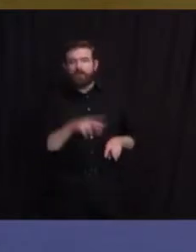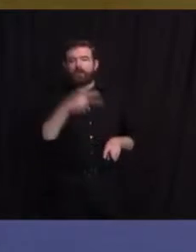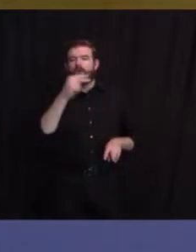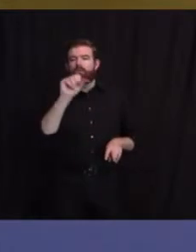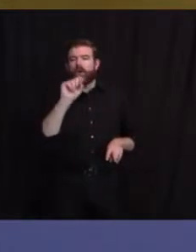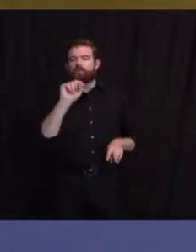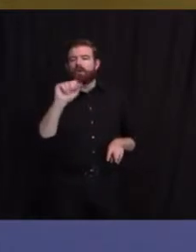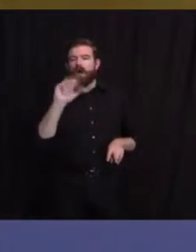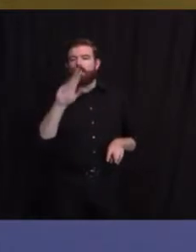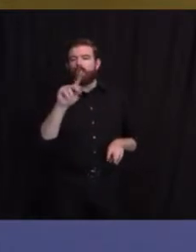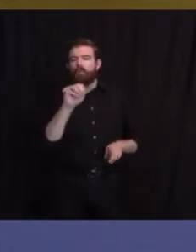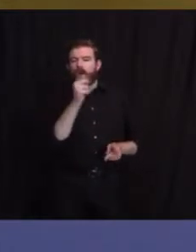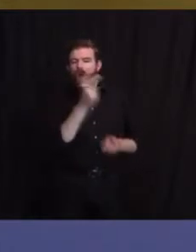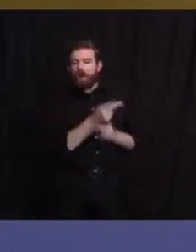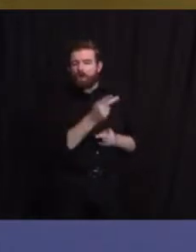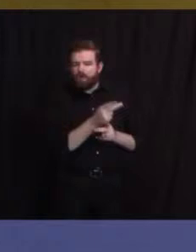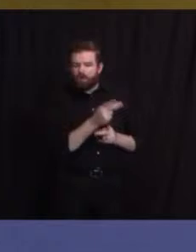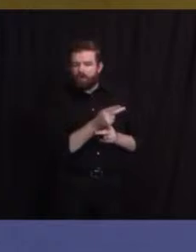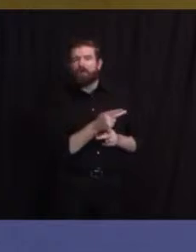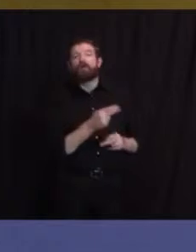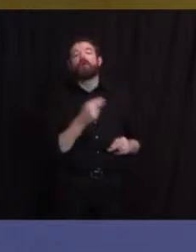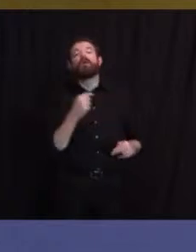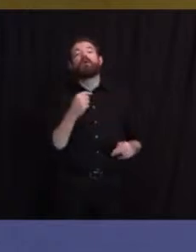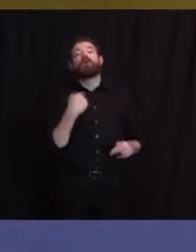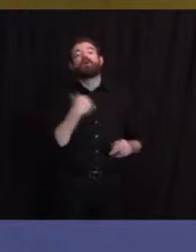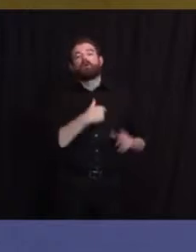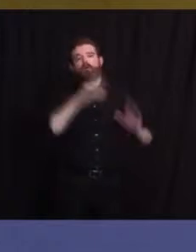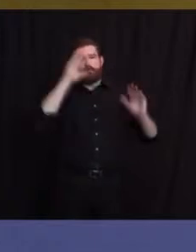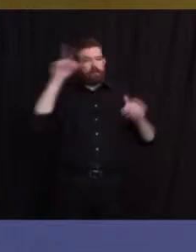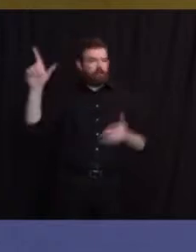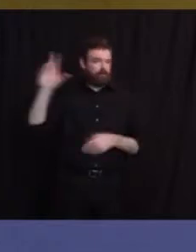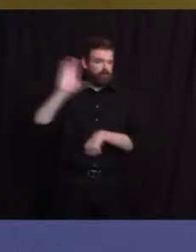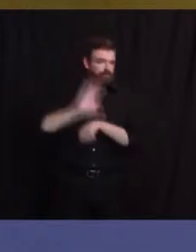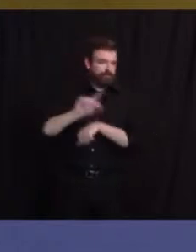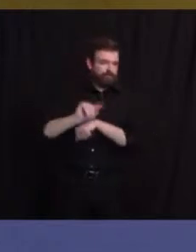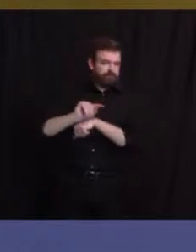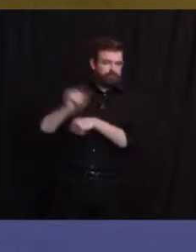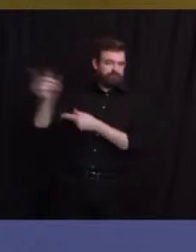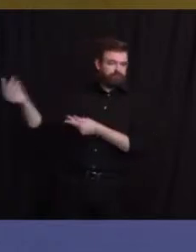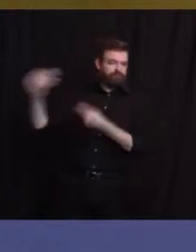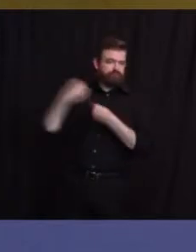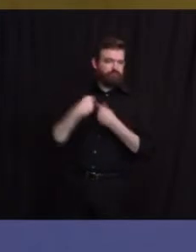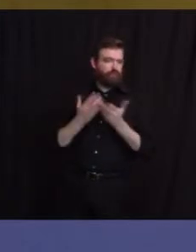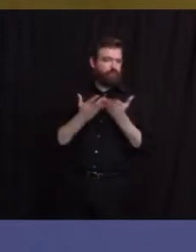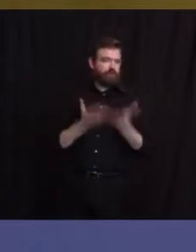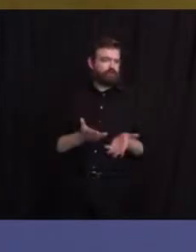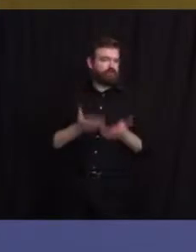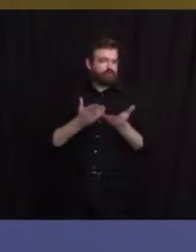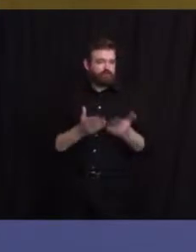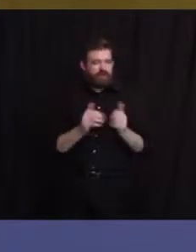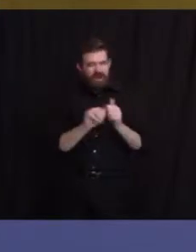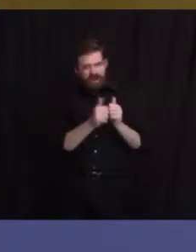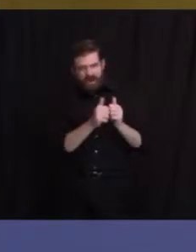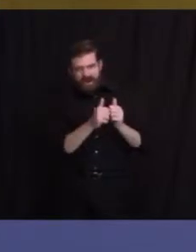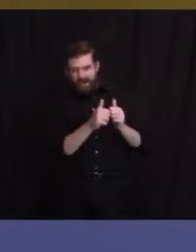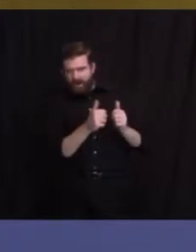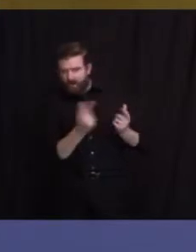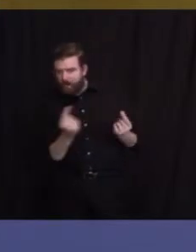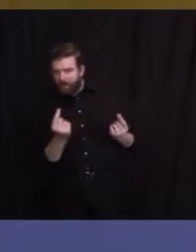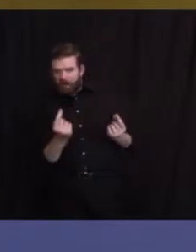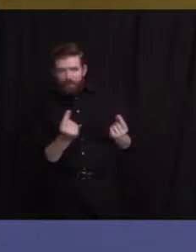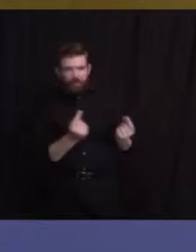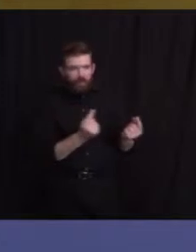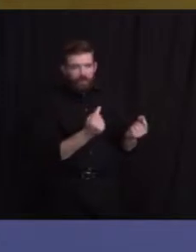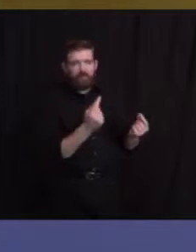we'll get some recommendations from the consultant about how best to handle all post-acute. So at this